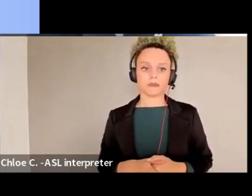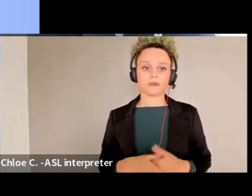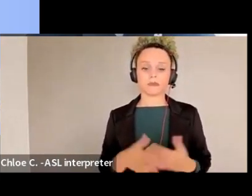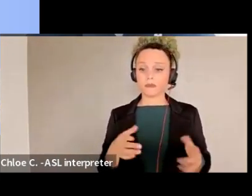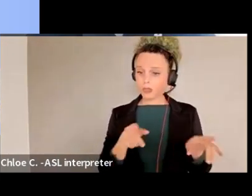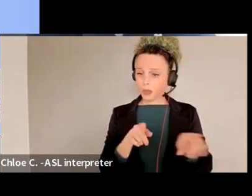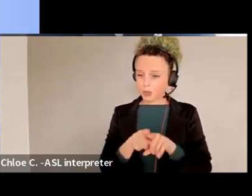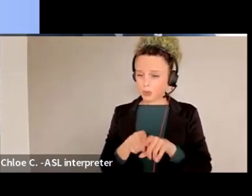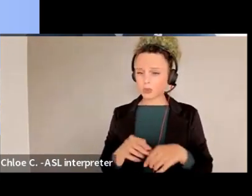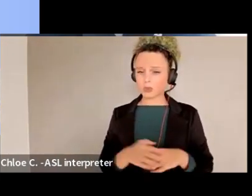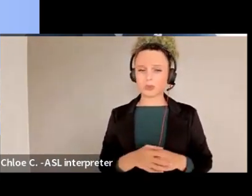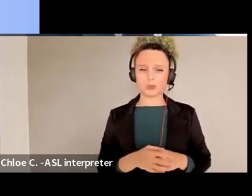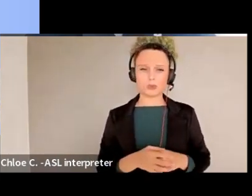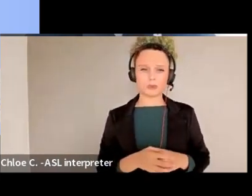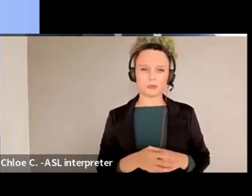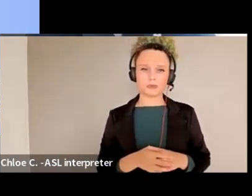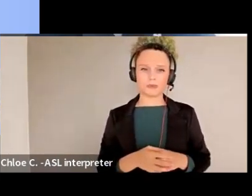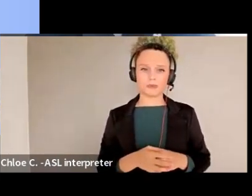not necessarily the case.